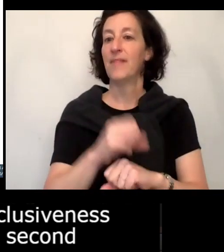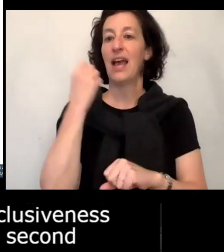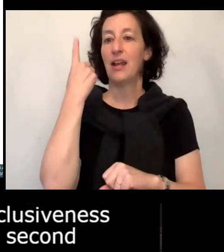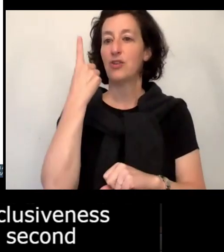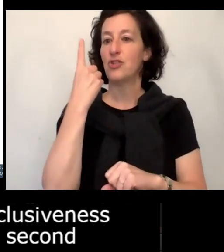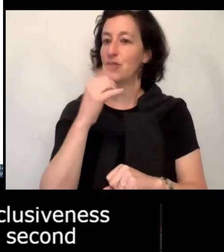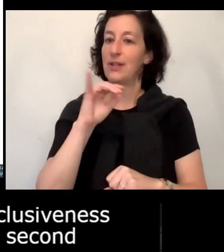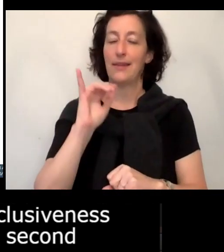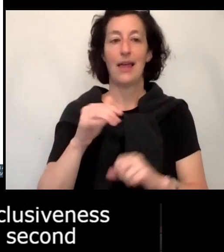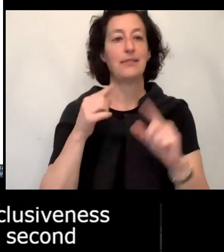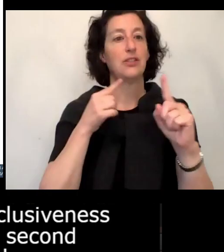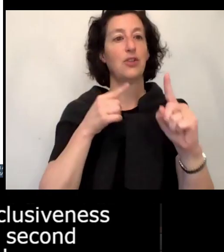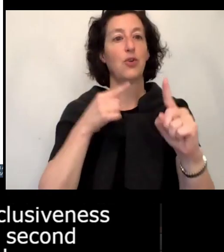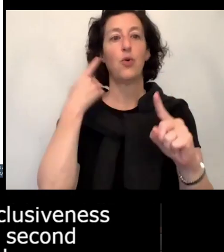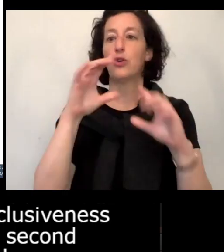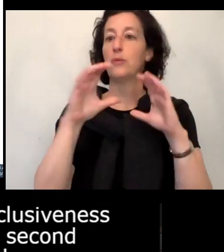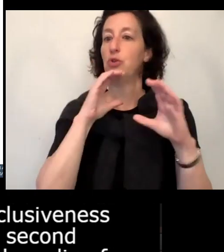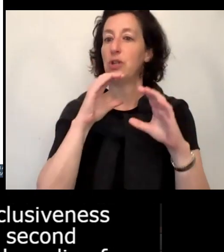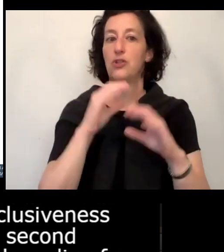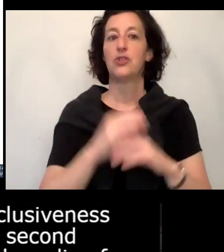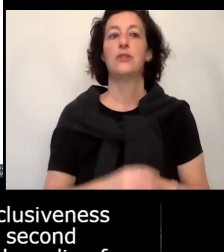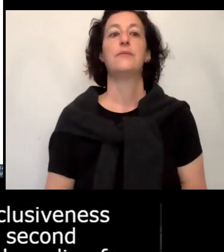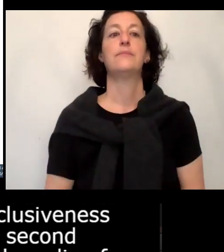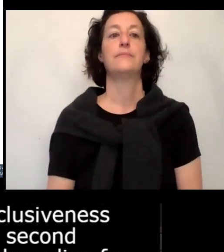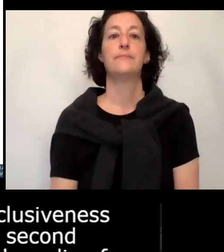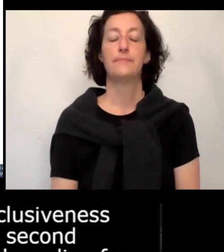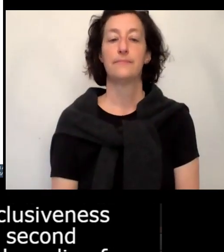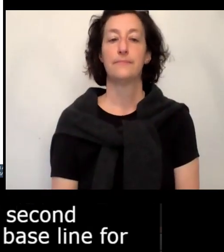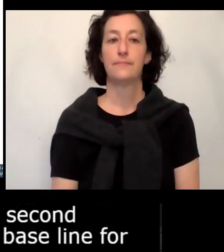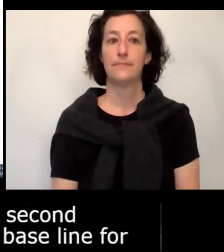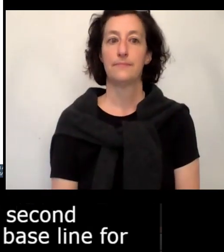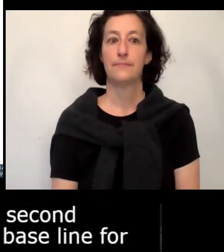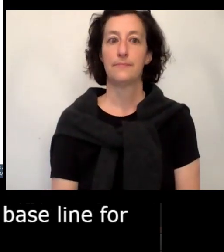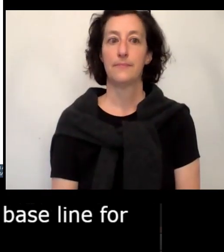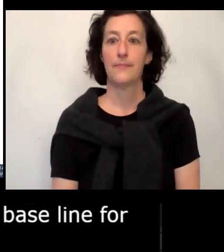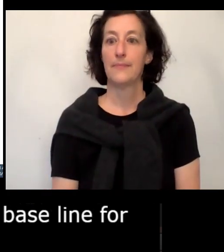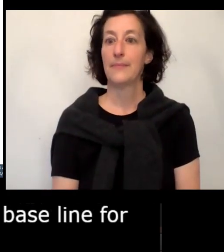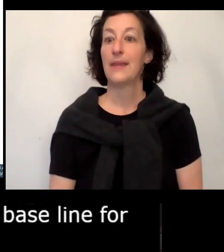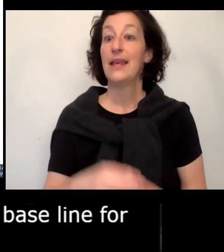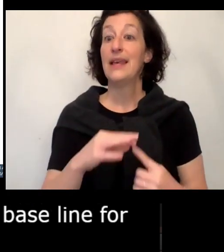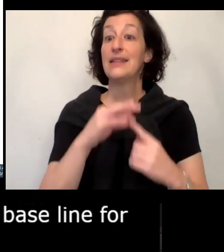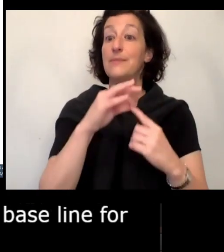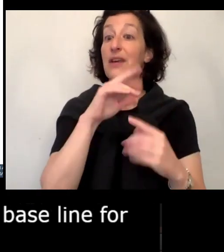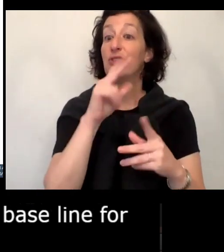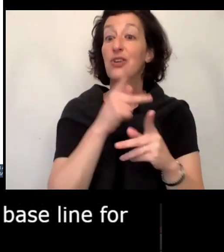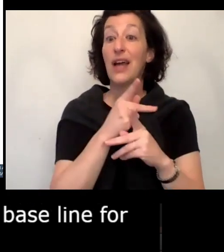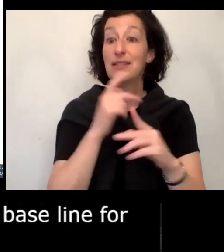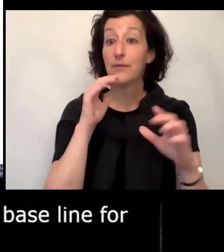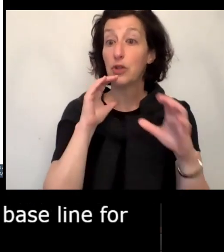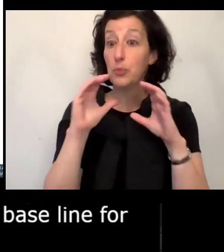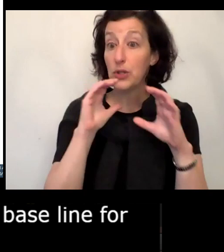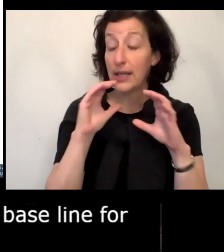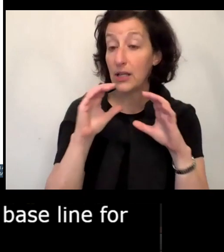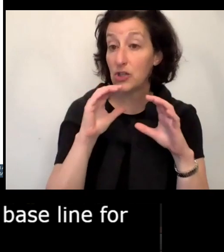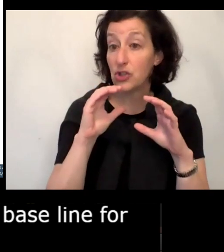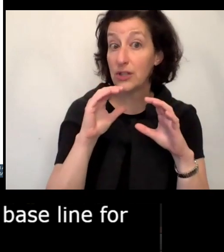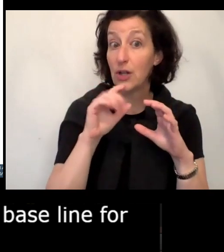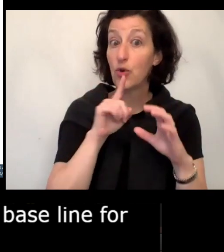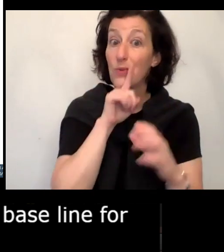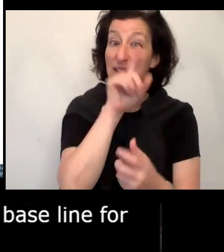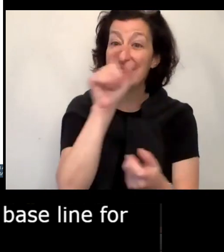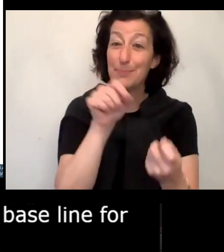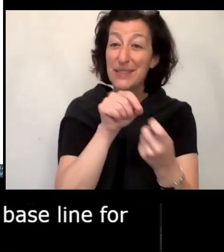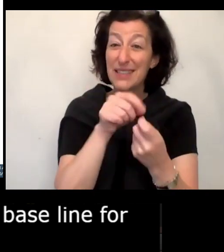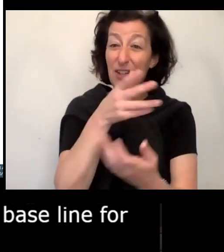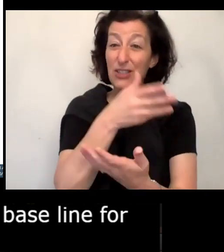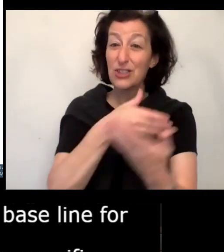for communication. Some special types of communication that are very specific to social media